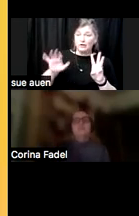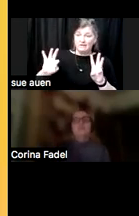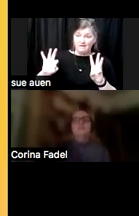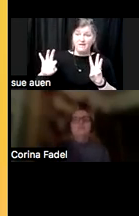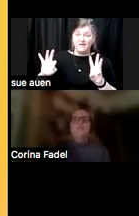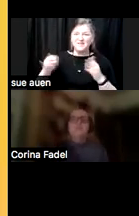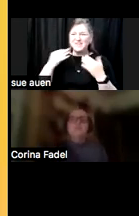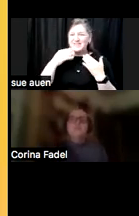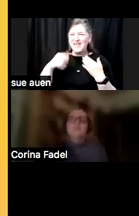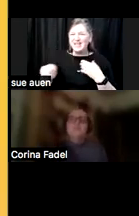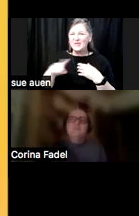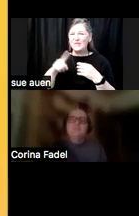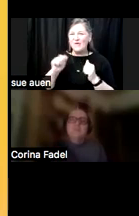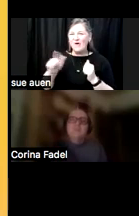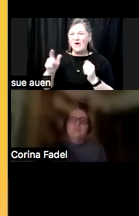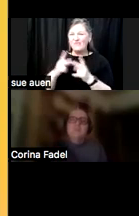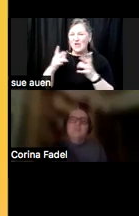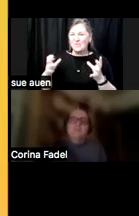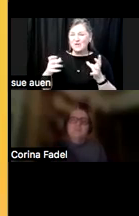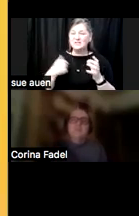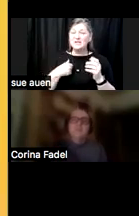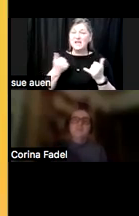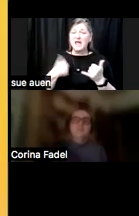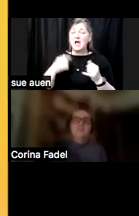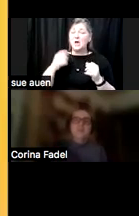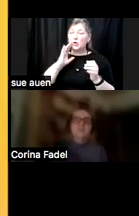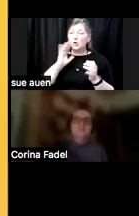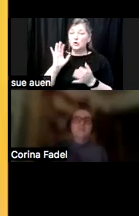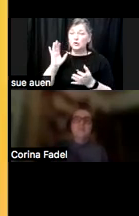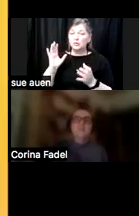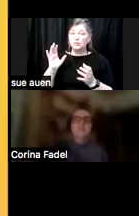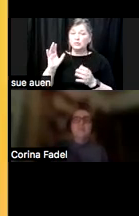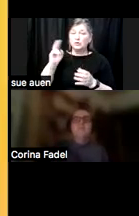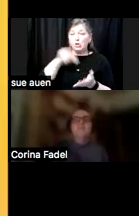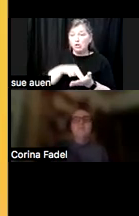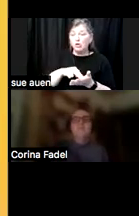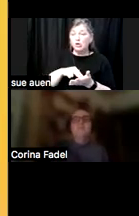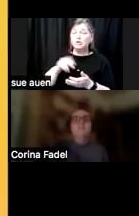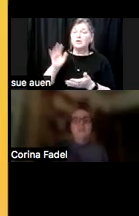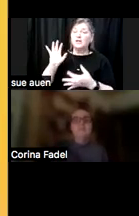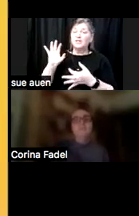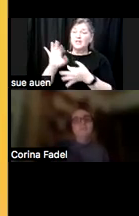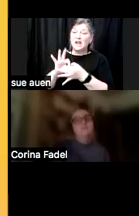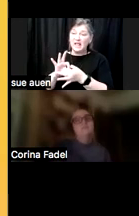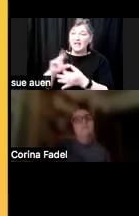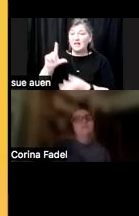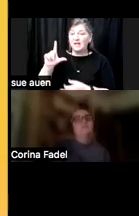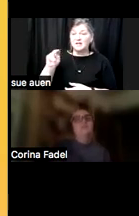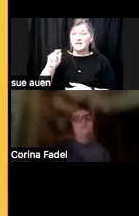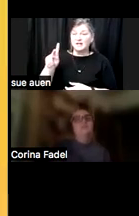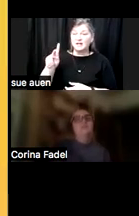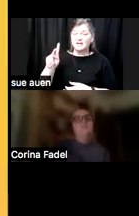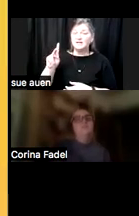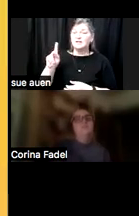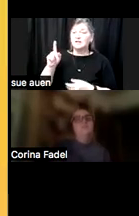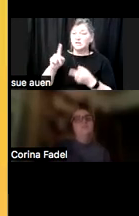Thank you all so much. We're going to be dropping in the chat the direct link for the slides 36 to